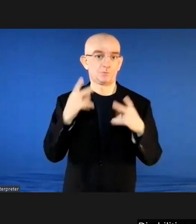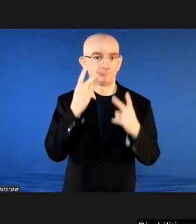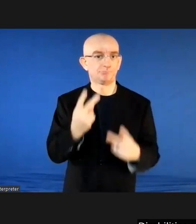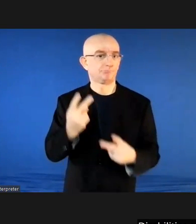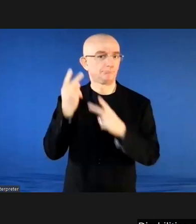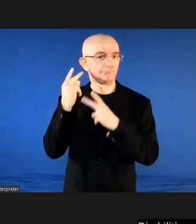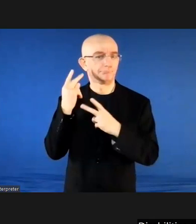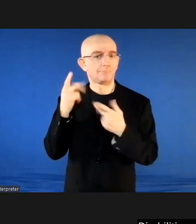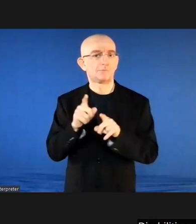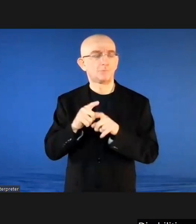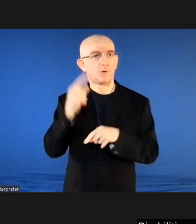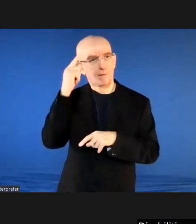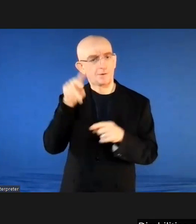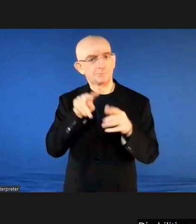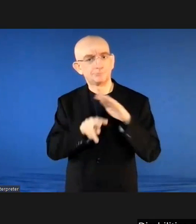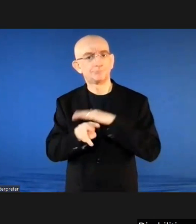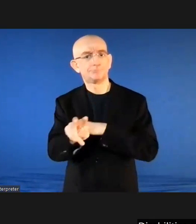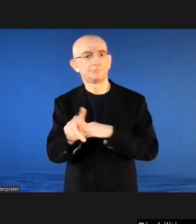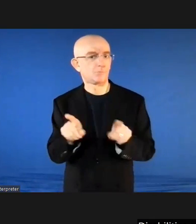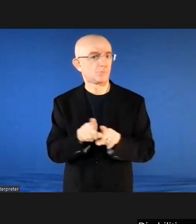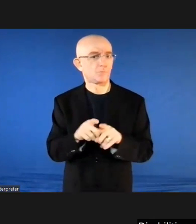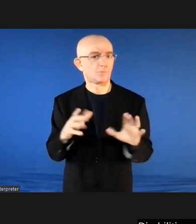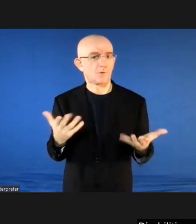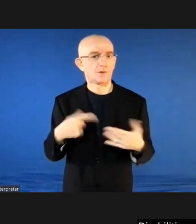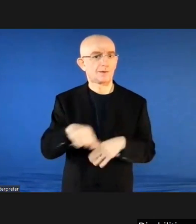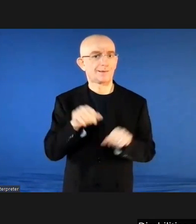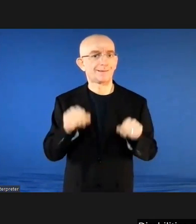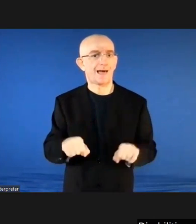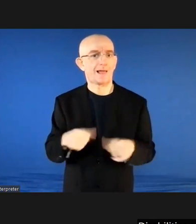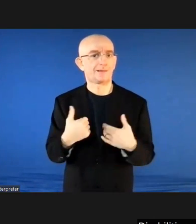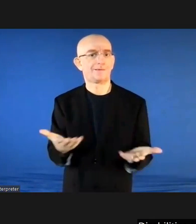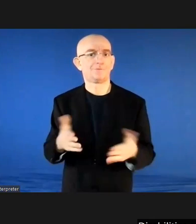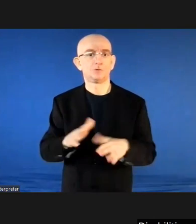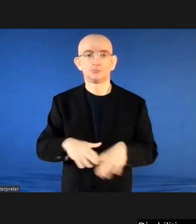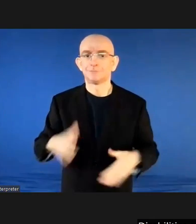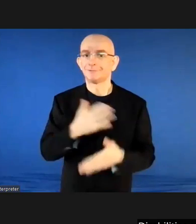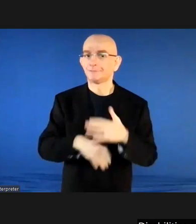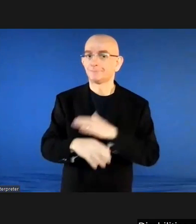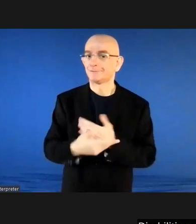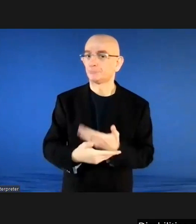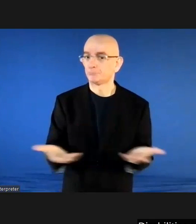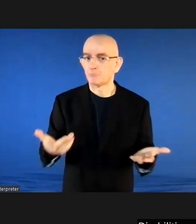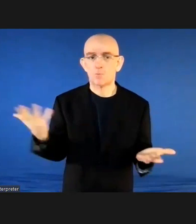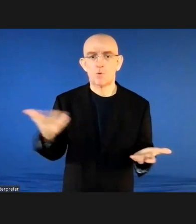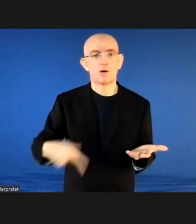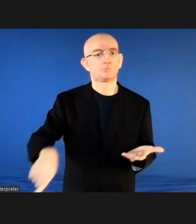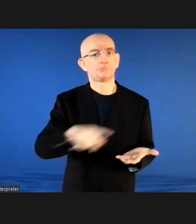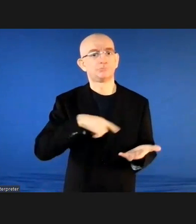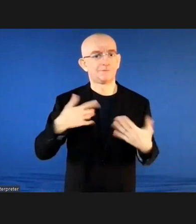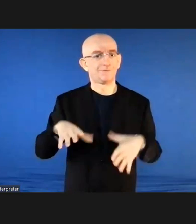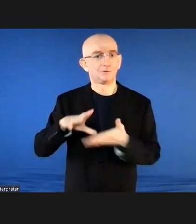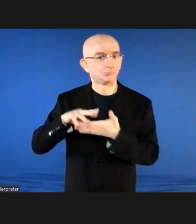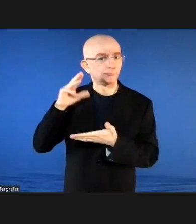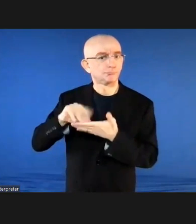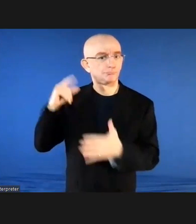from what has been done so far. And the challenges are greater as a